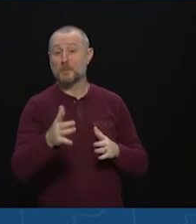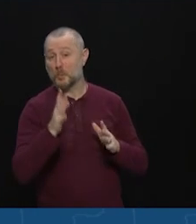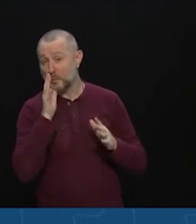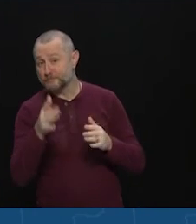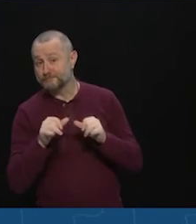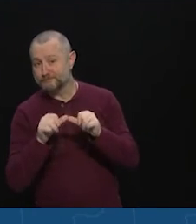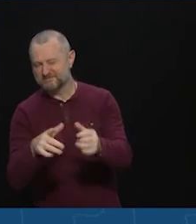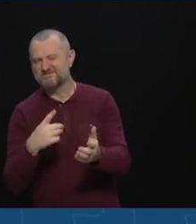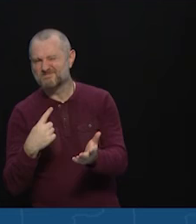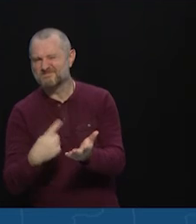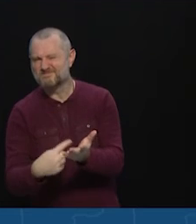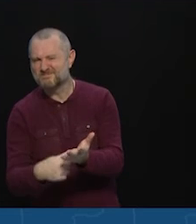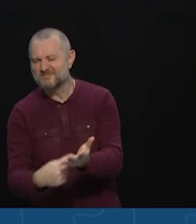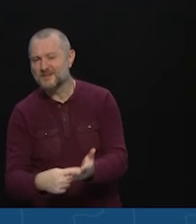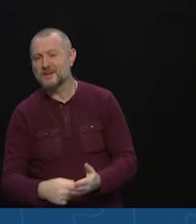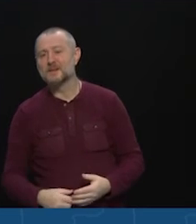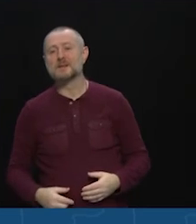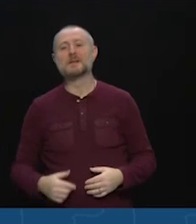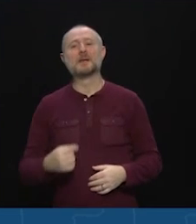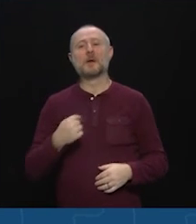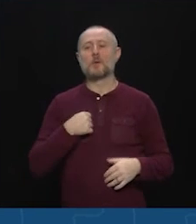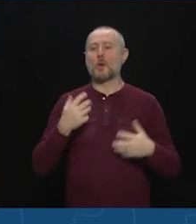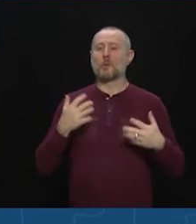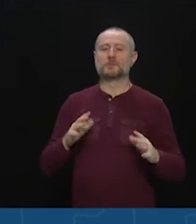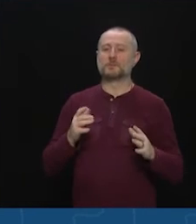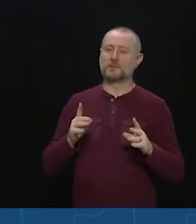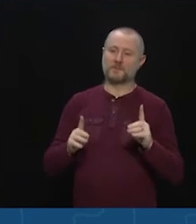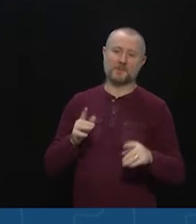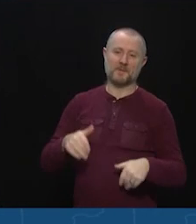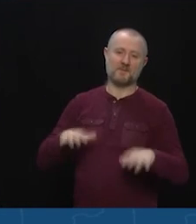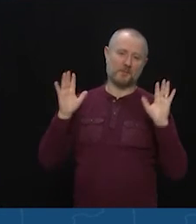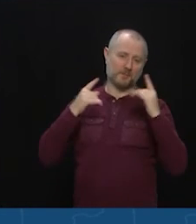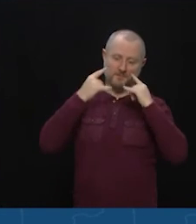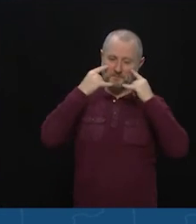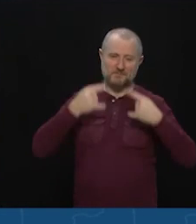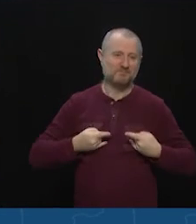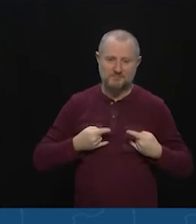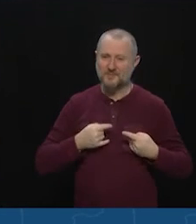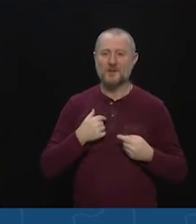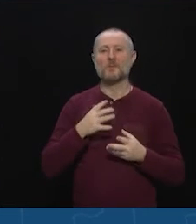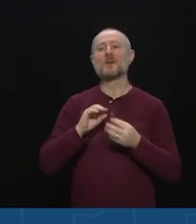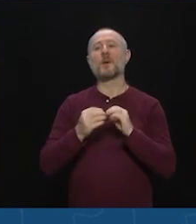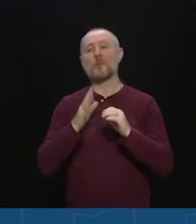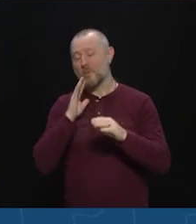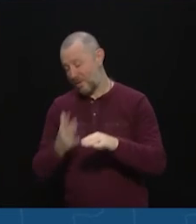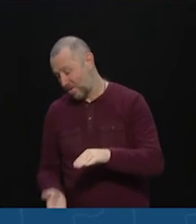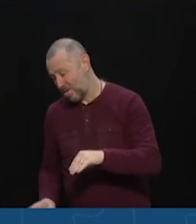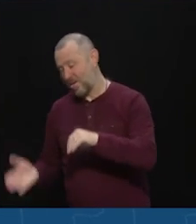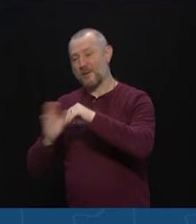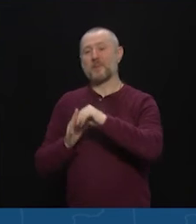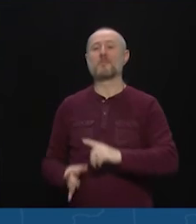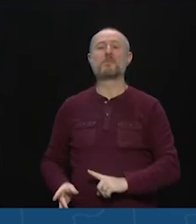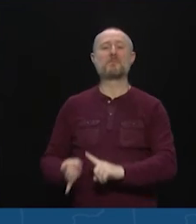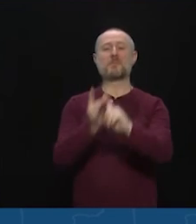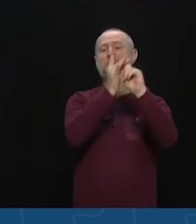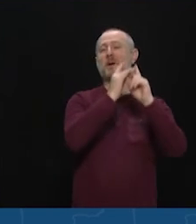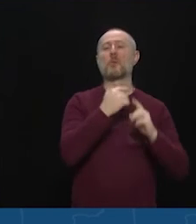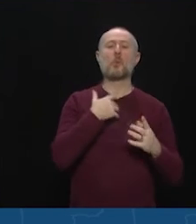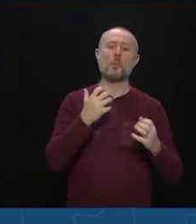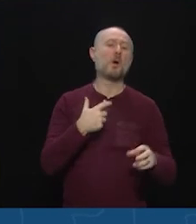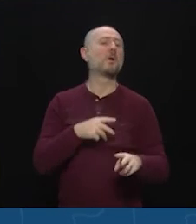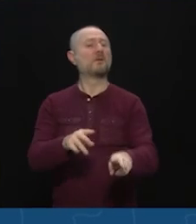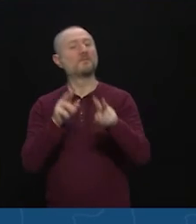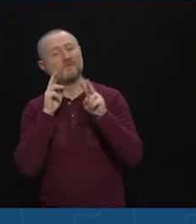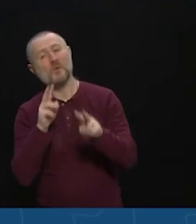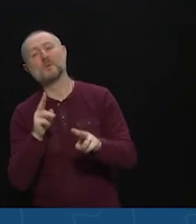different trend because people gave up on the masks really. Now, I am so looking forward to the day to say these are history. We don't have to do this any longer. All